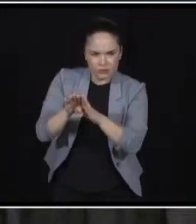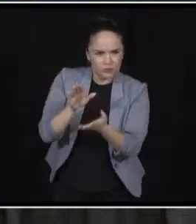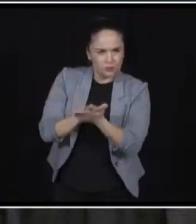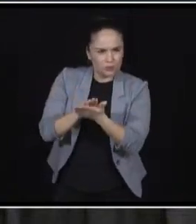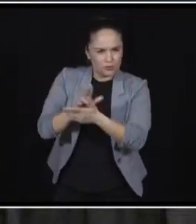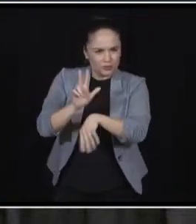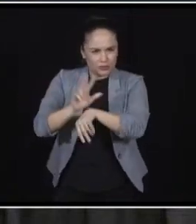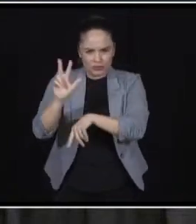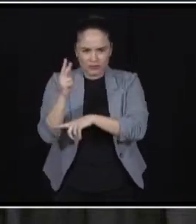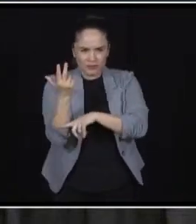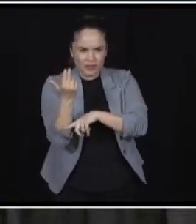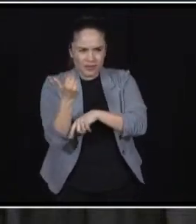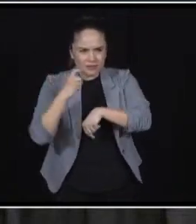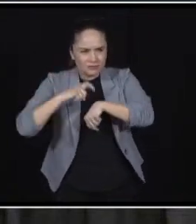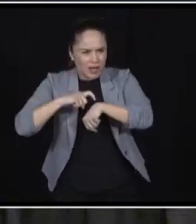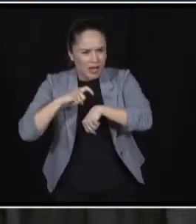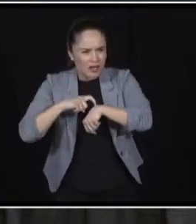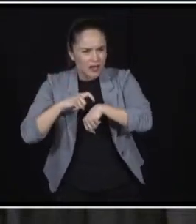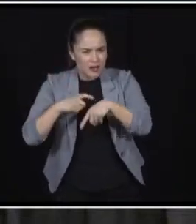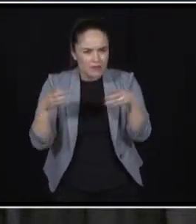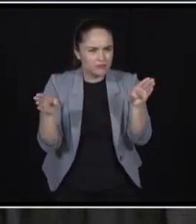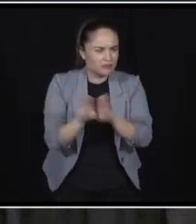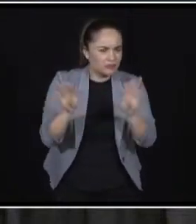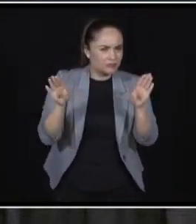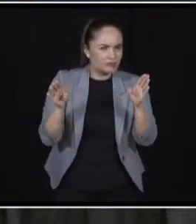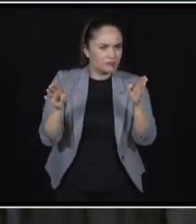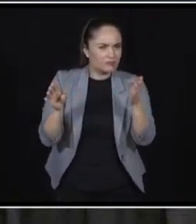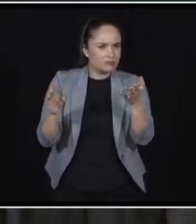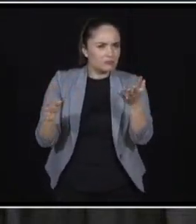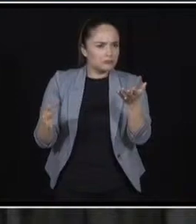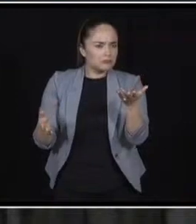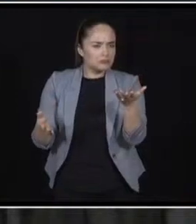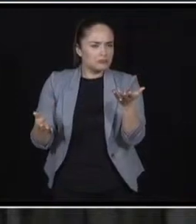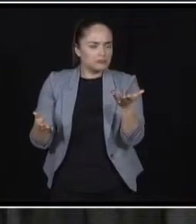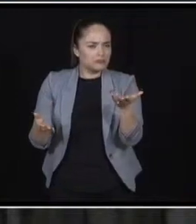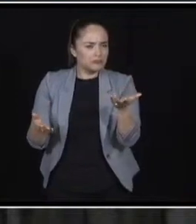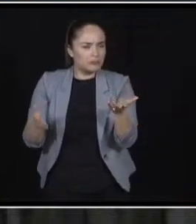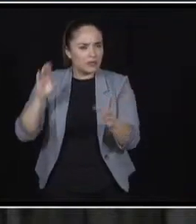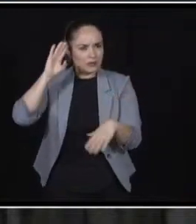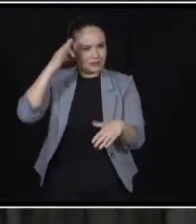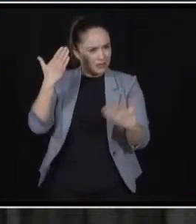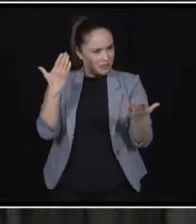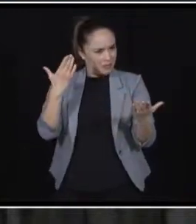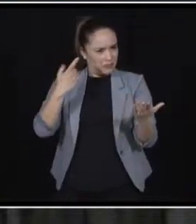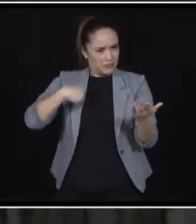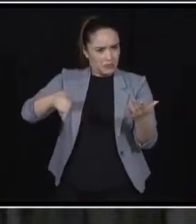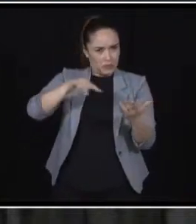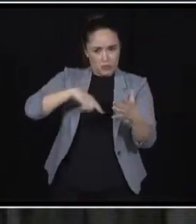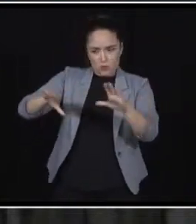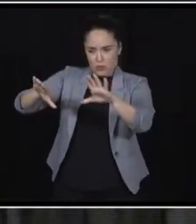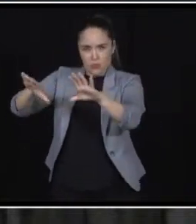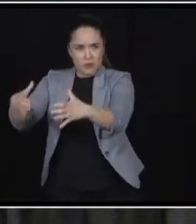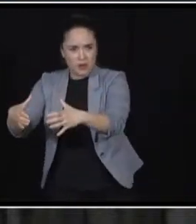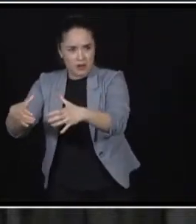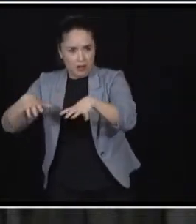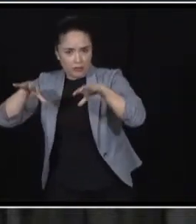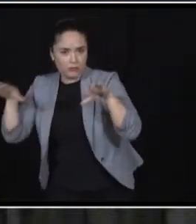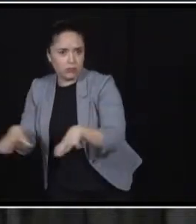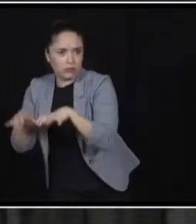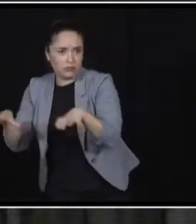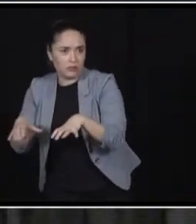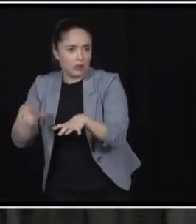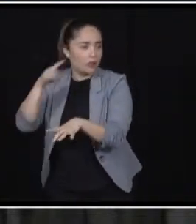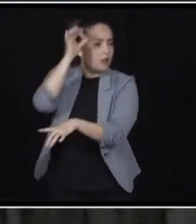p.m. To a lot of people in this province, it certainly seems like sometimes the left hand has no clue what the right hand is doing, which leads to a lot of